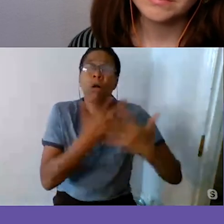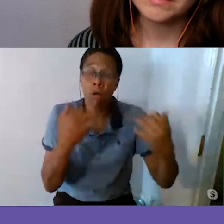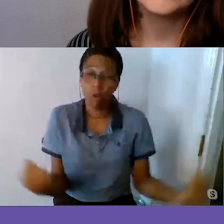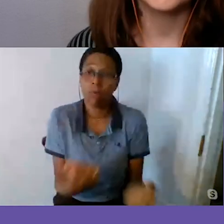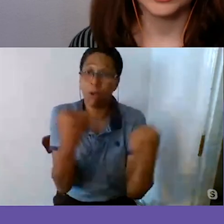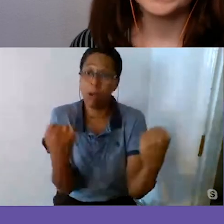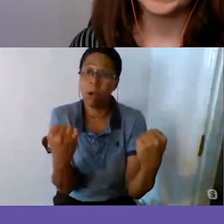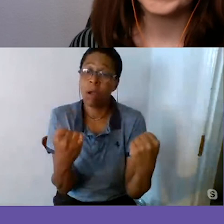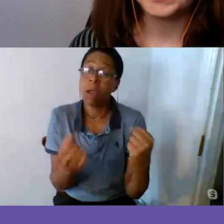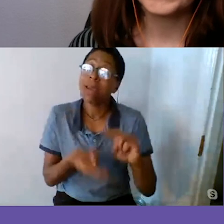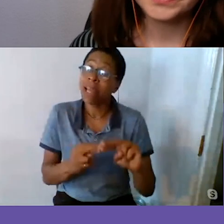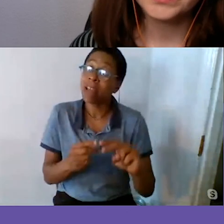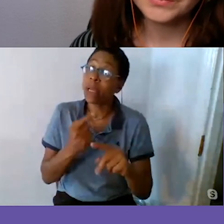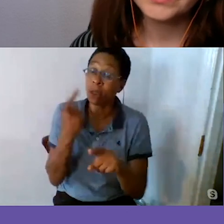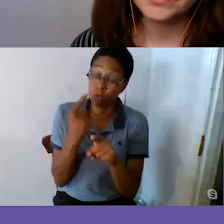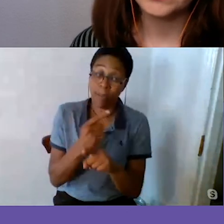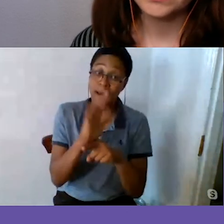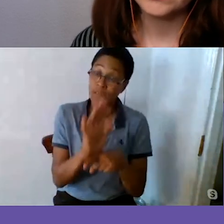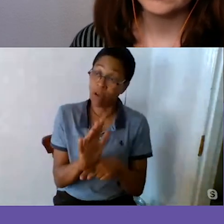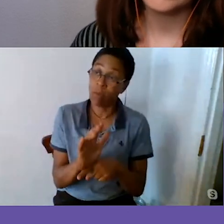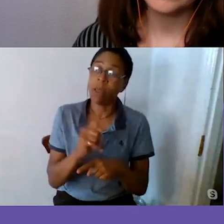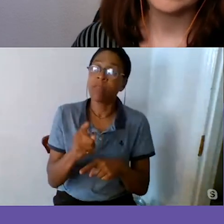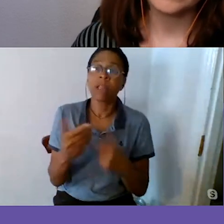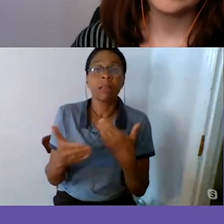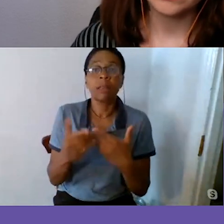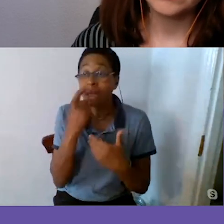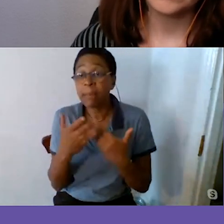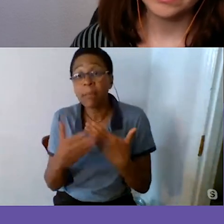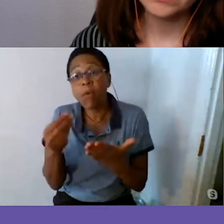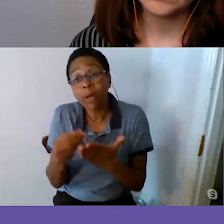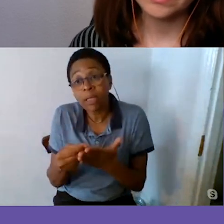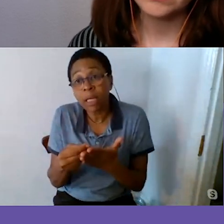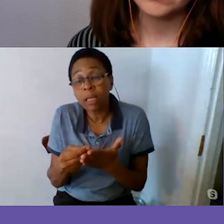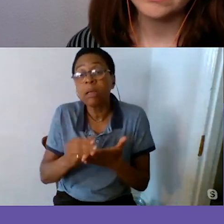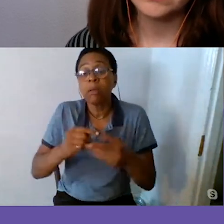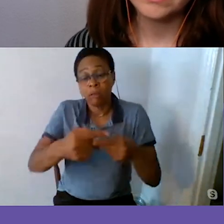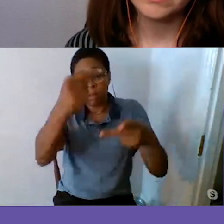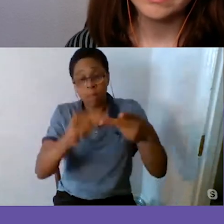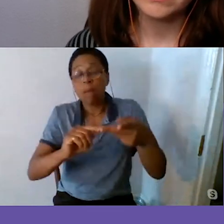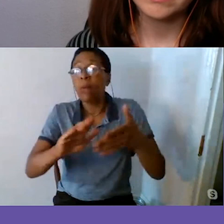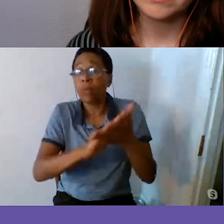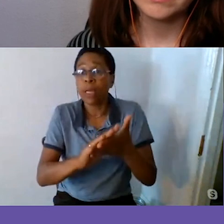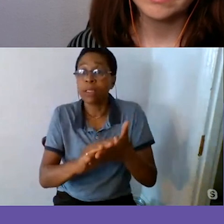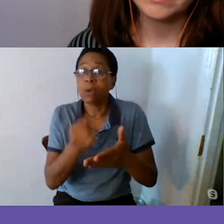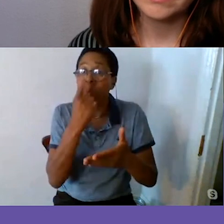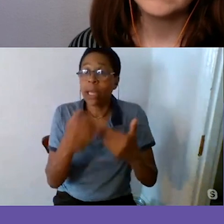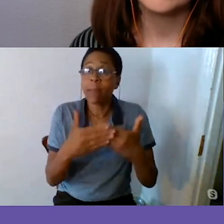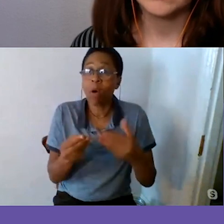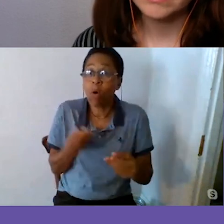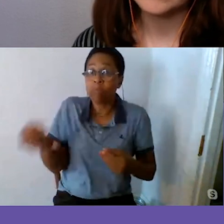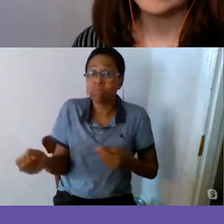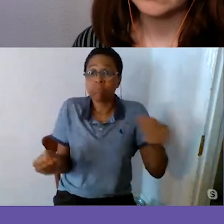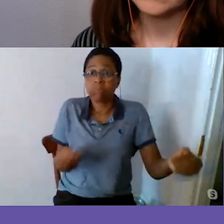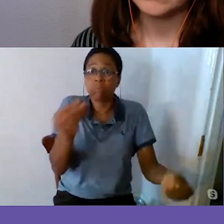how big an audience we are, and therefore the more funding can be available, the more these films will actually get distributed. So amplify the films you hear about,